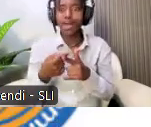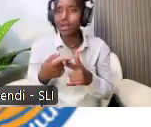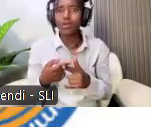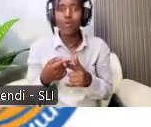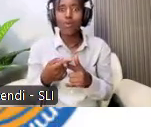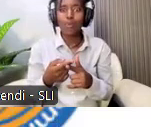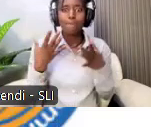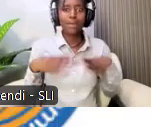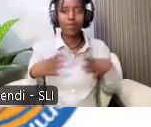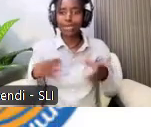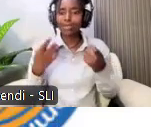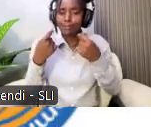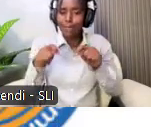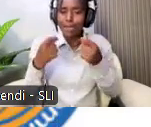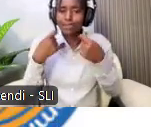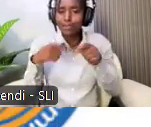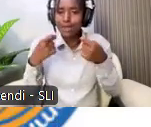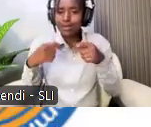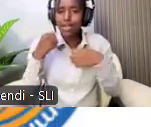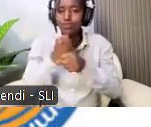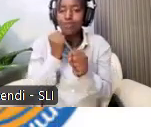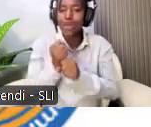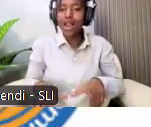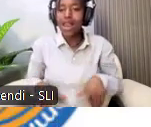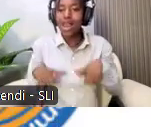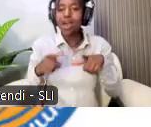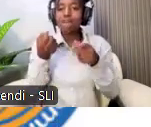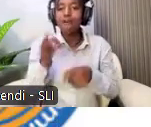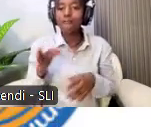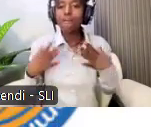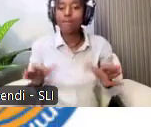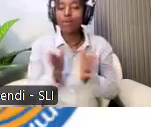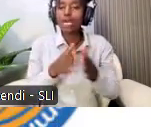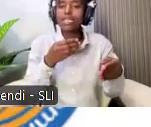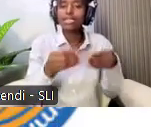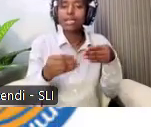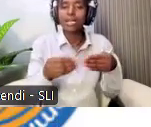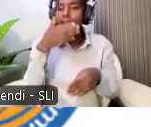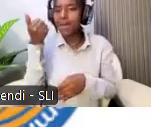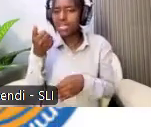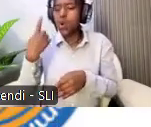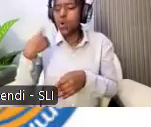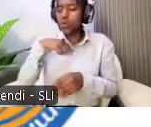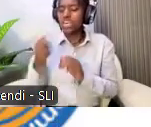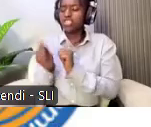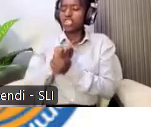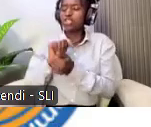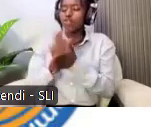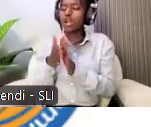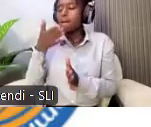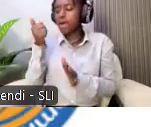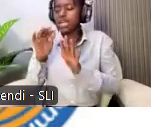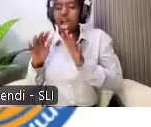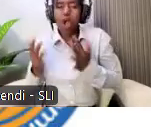we make these people's lives better? How can we alter them to make their life better? And then we get things